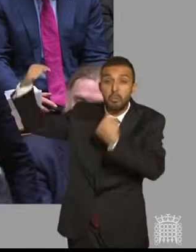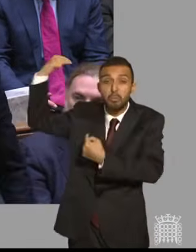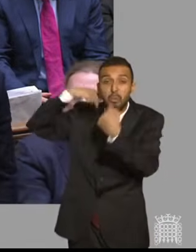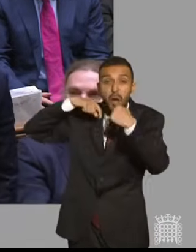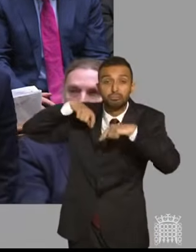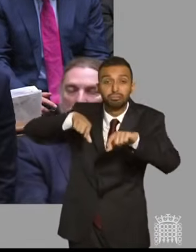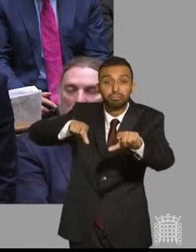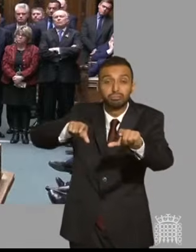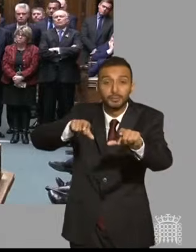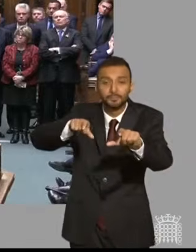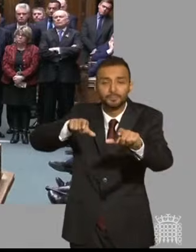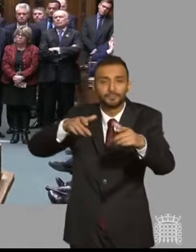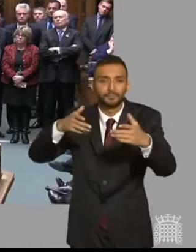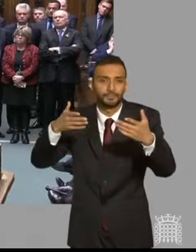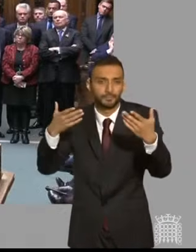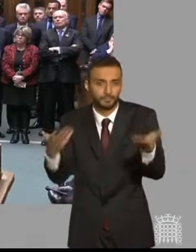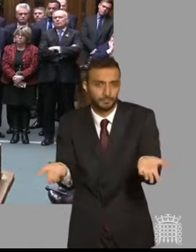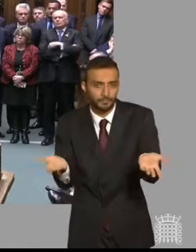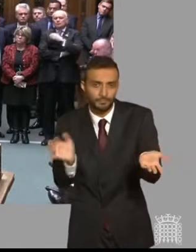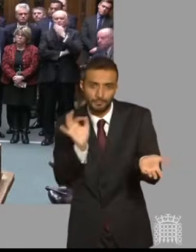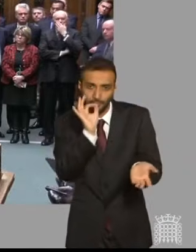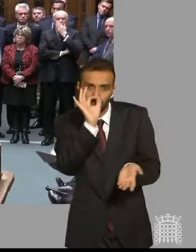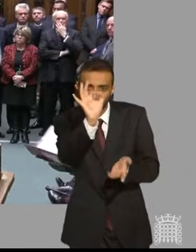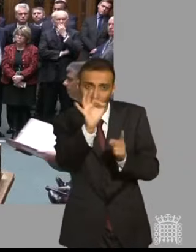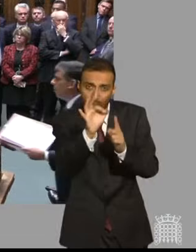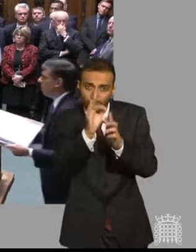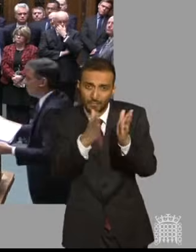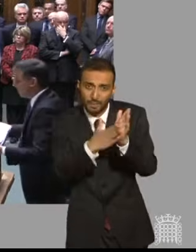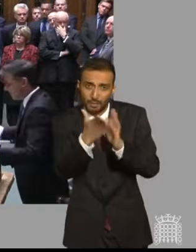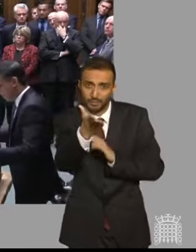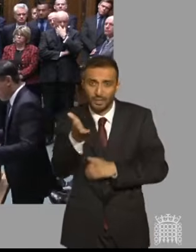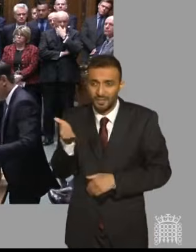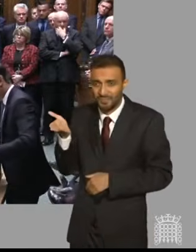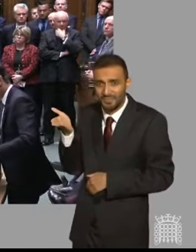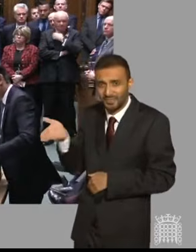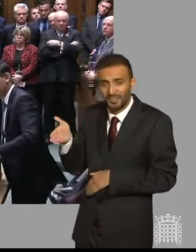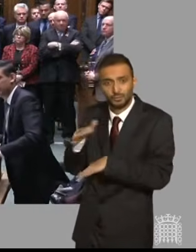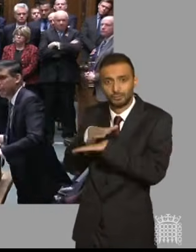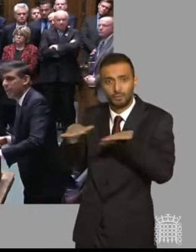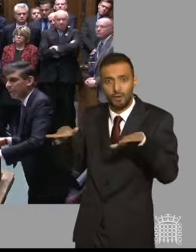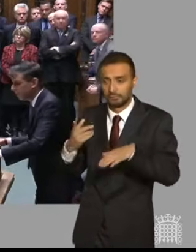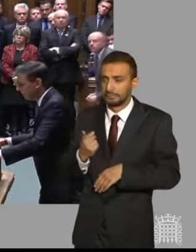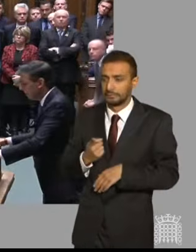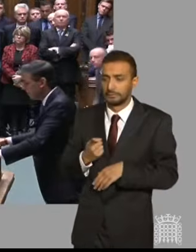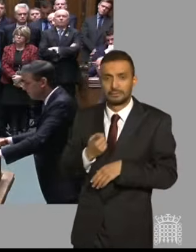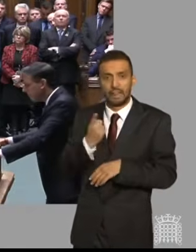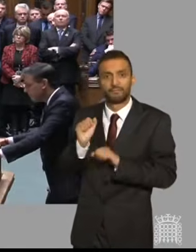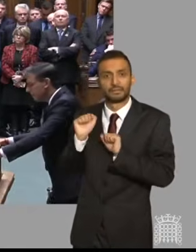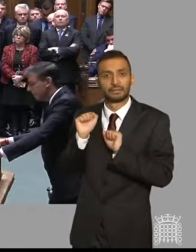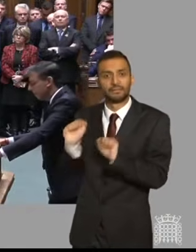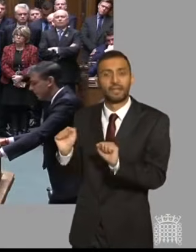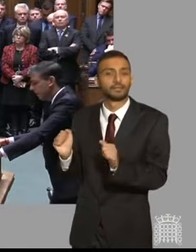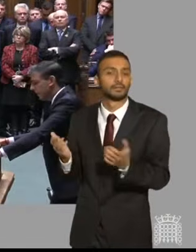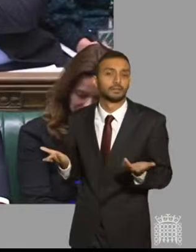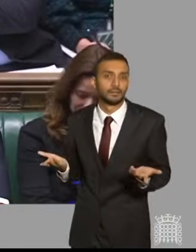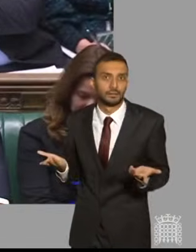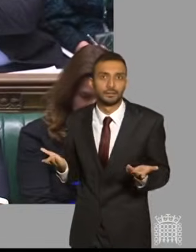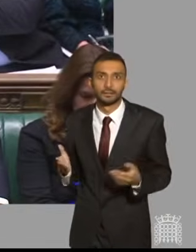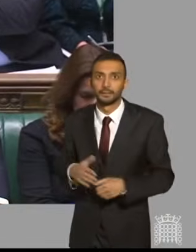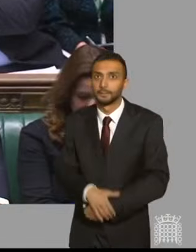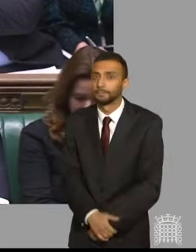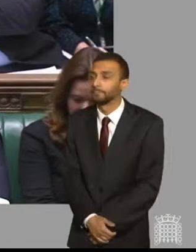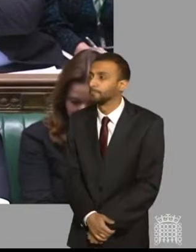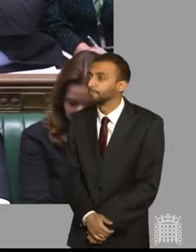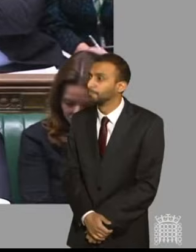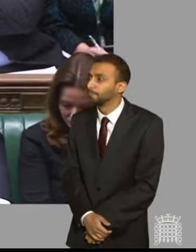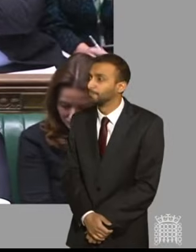to self-defence. Prime Minister. Well, Mr. Speaker, I share the concern of many members about the